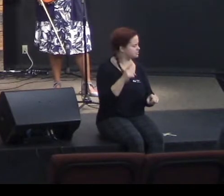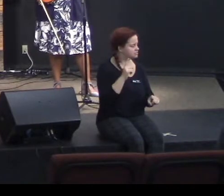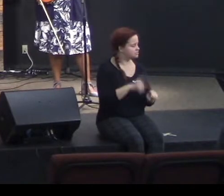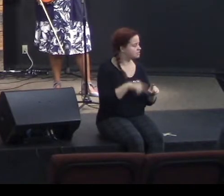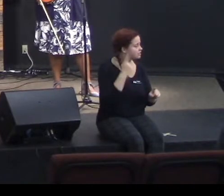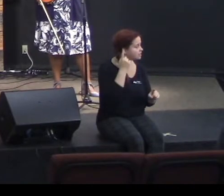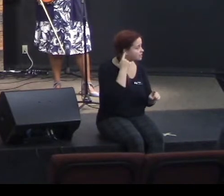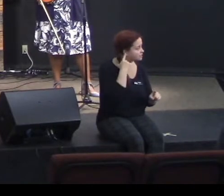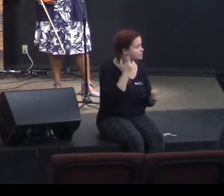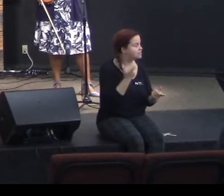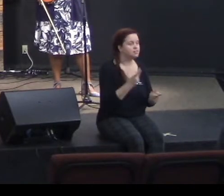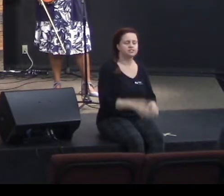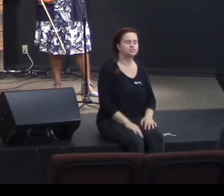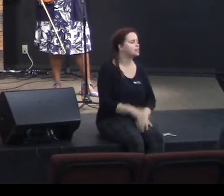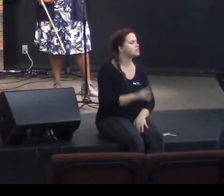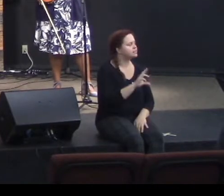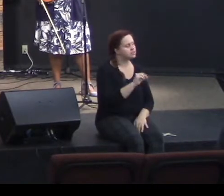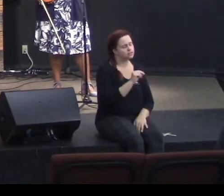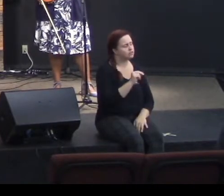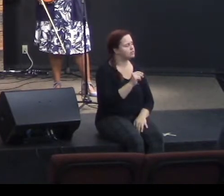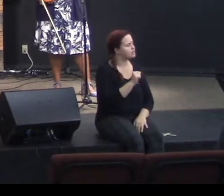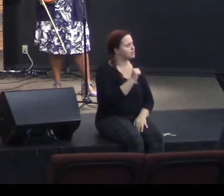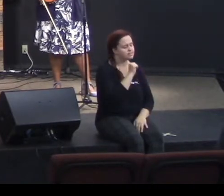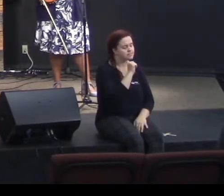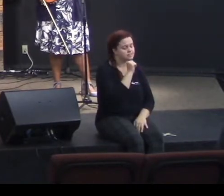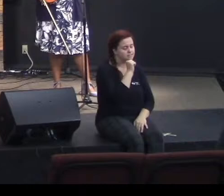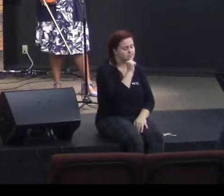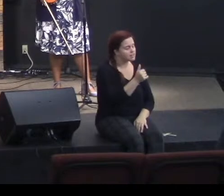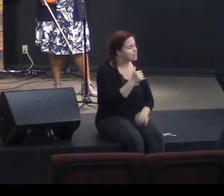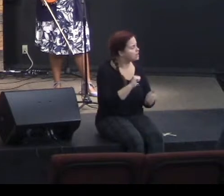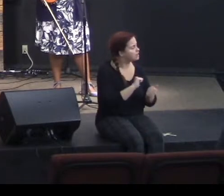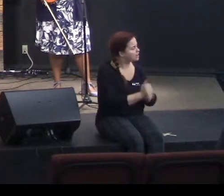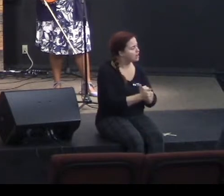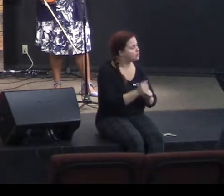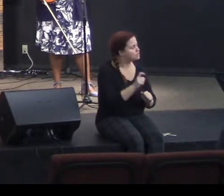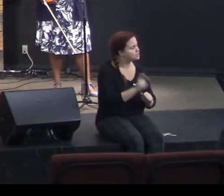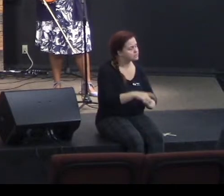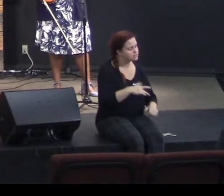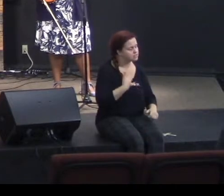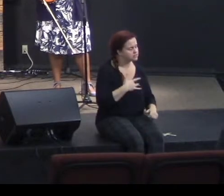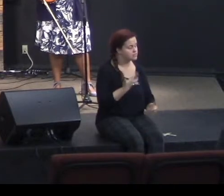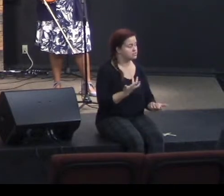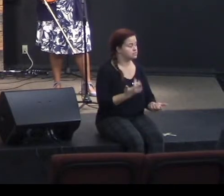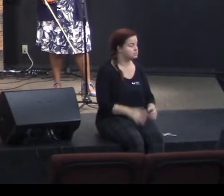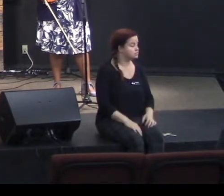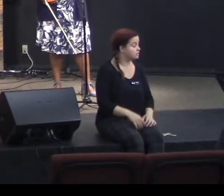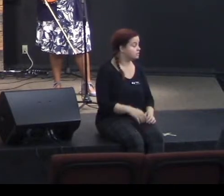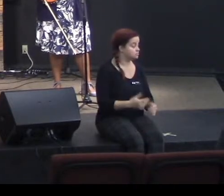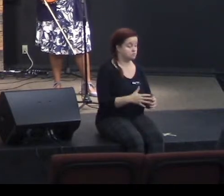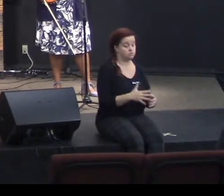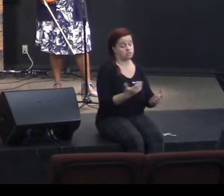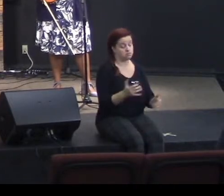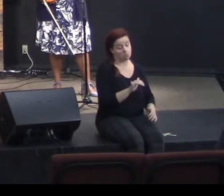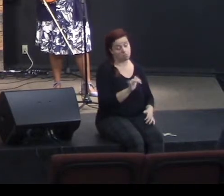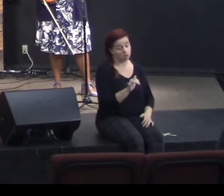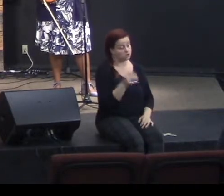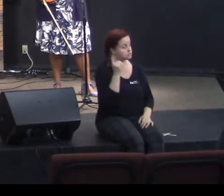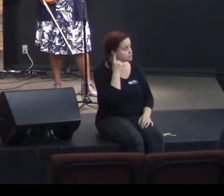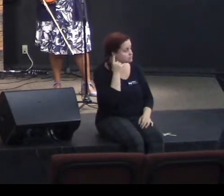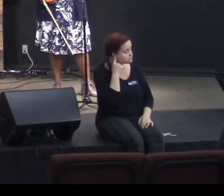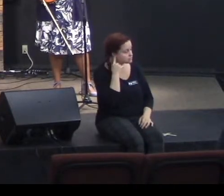no, that is not the way it's supposed to feel, right. Let alone sound. Yeah. So we